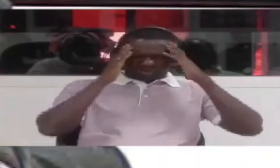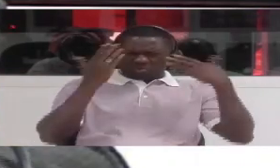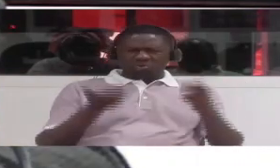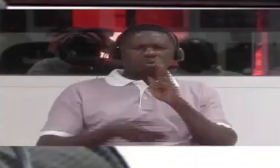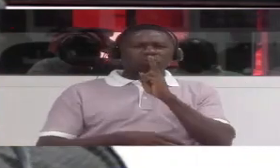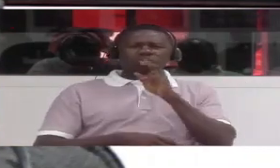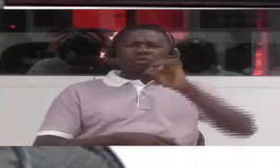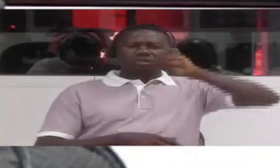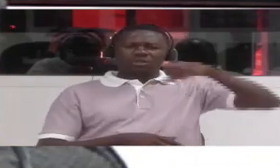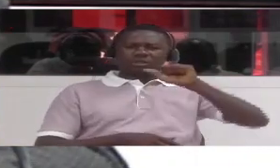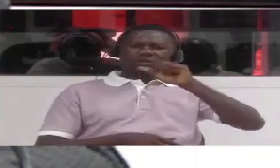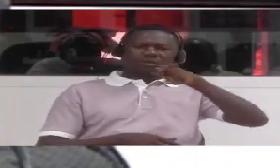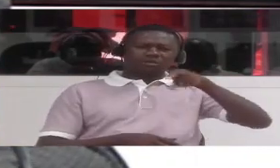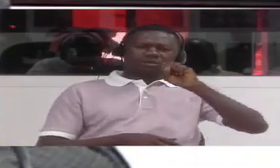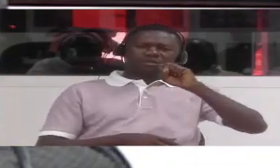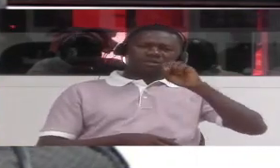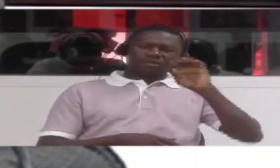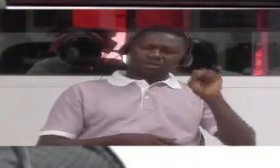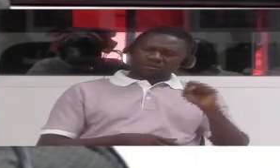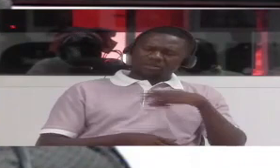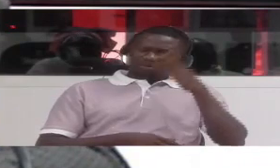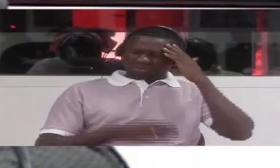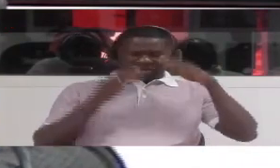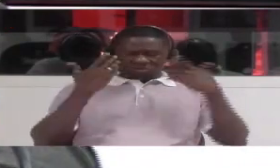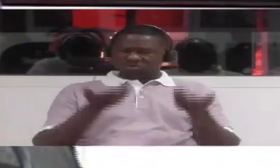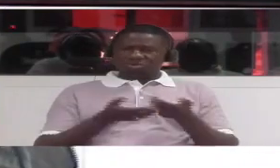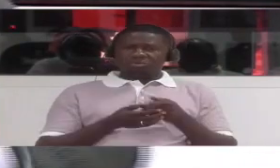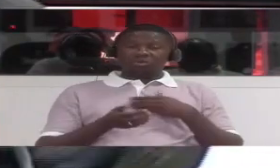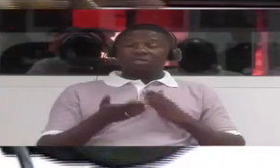know what they were even talking about. But they continued the torture until